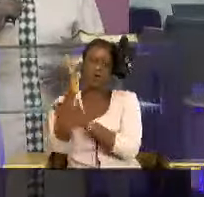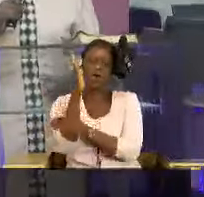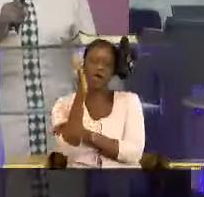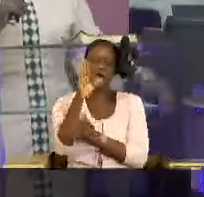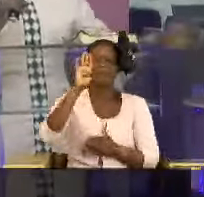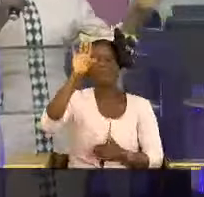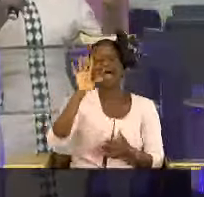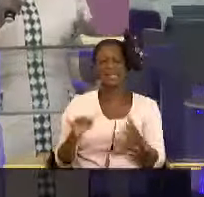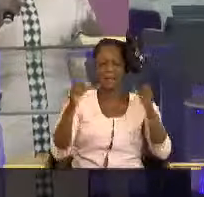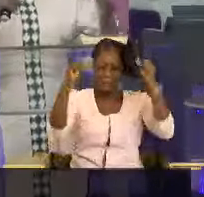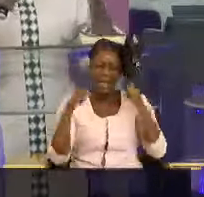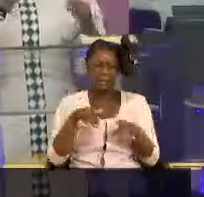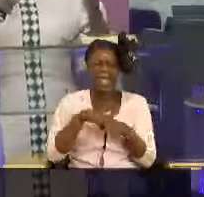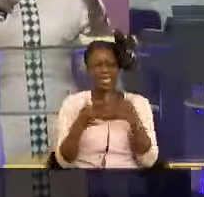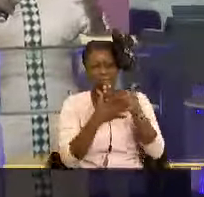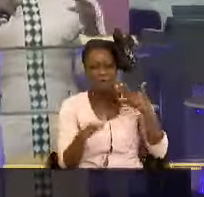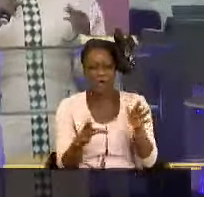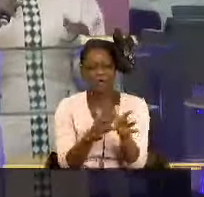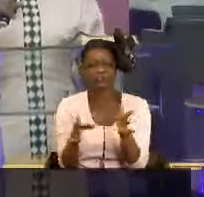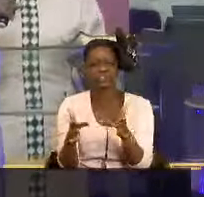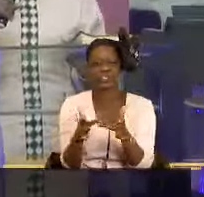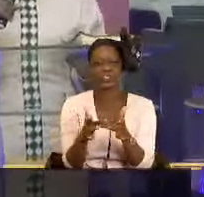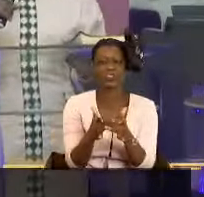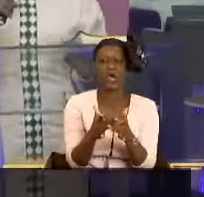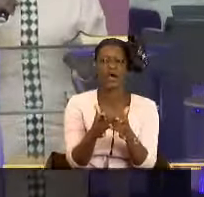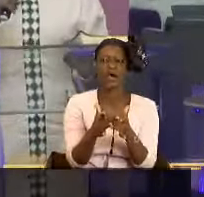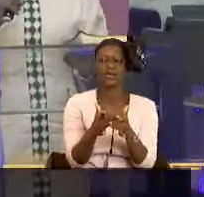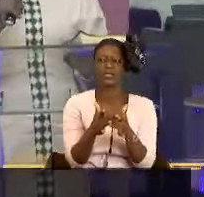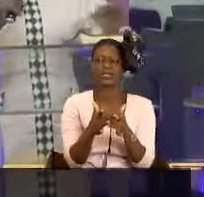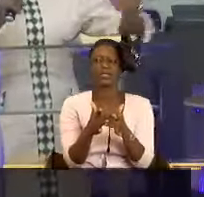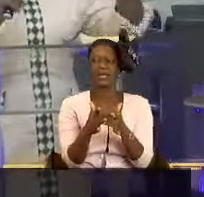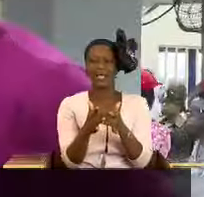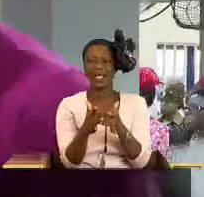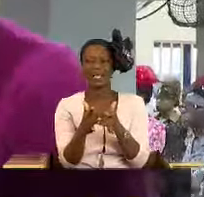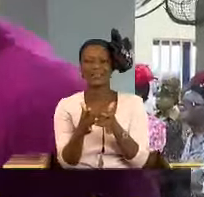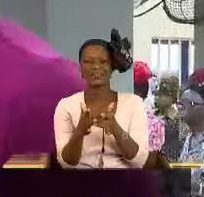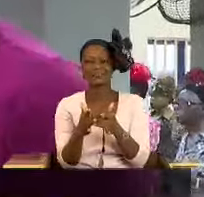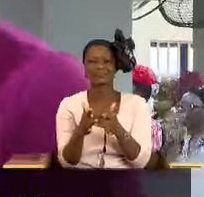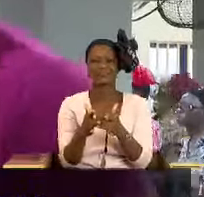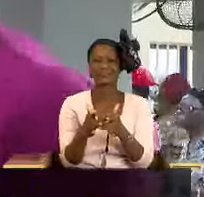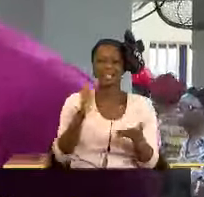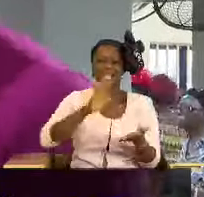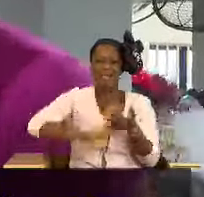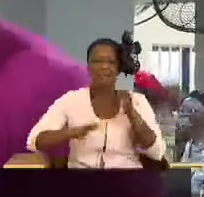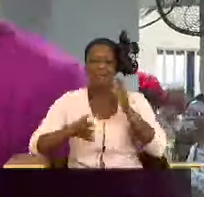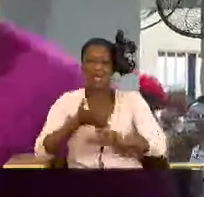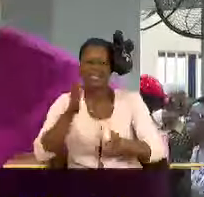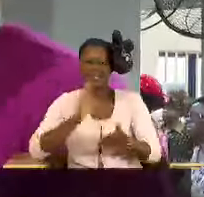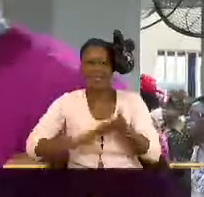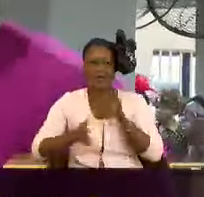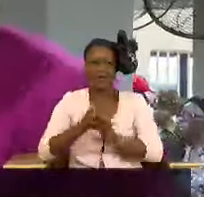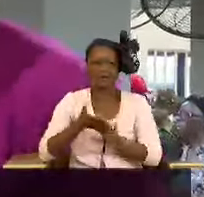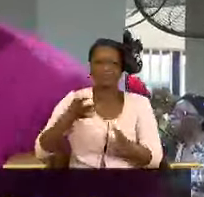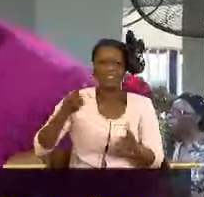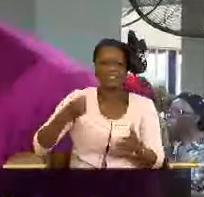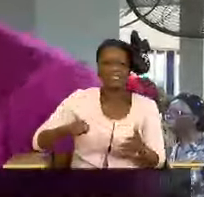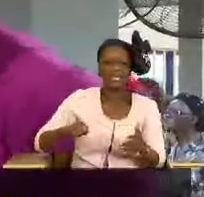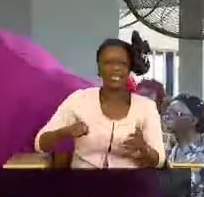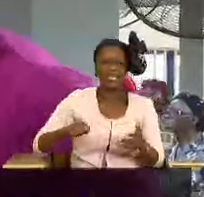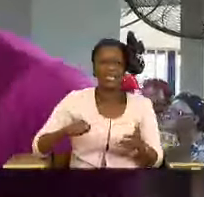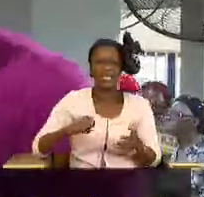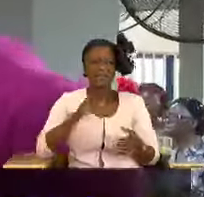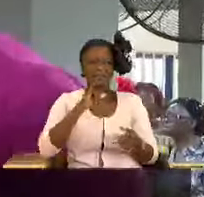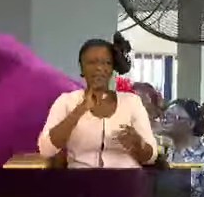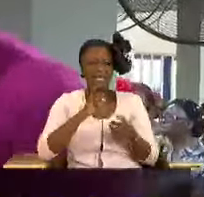the Blood of Jesus be converted into Prosperity Beed to Blessings In The